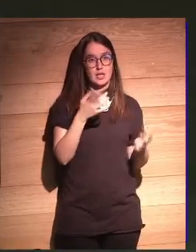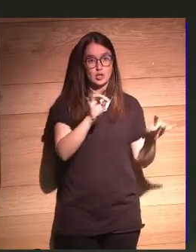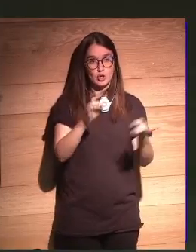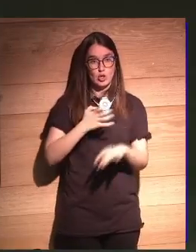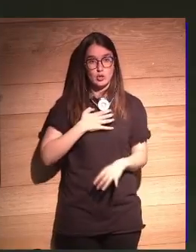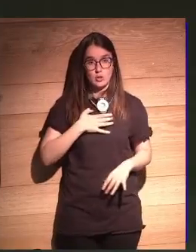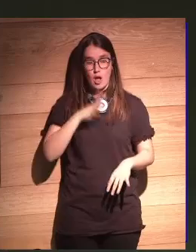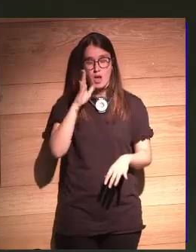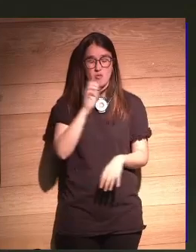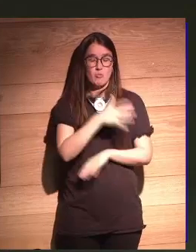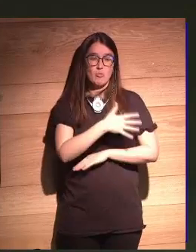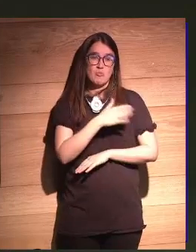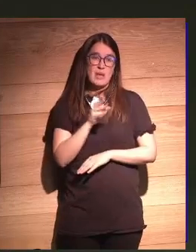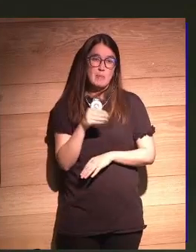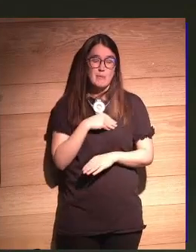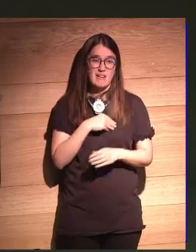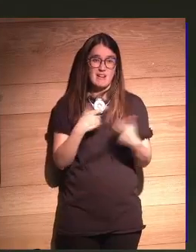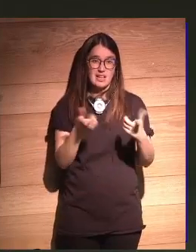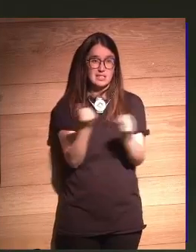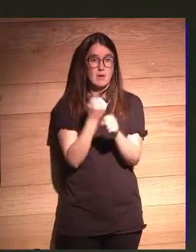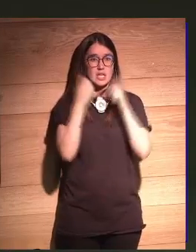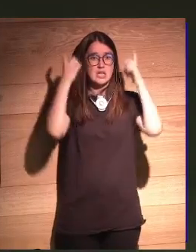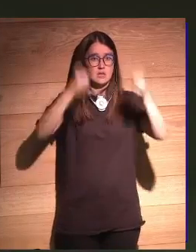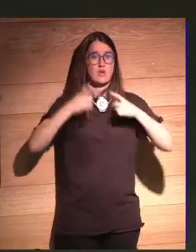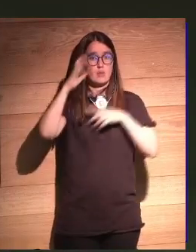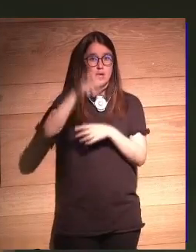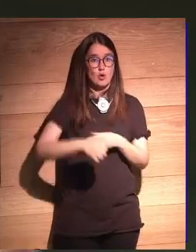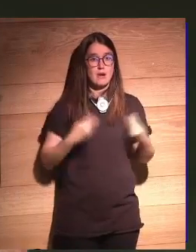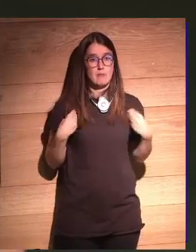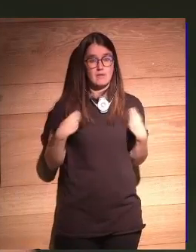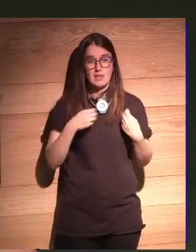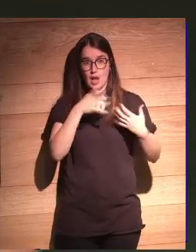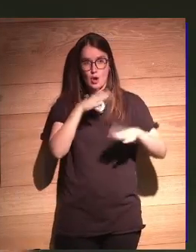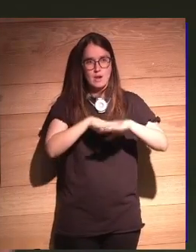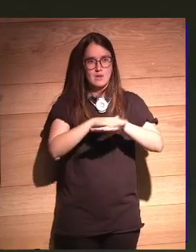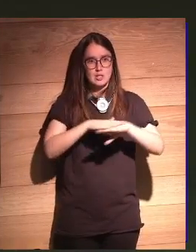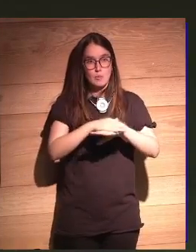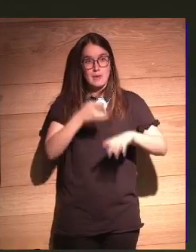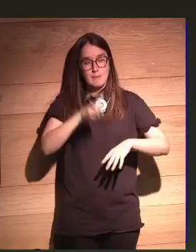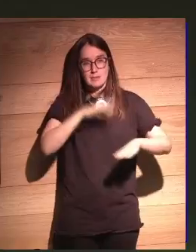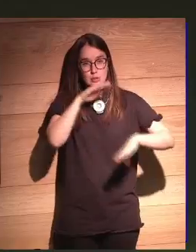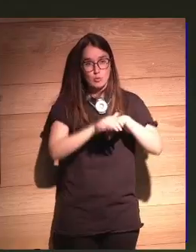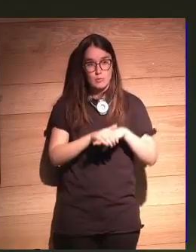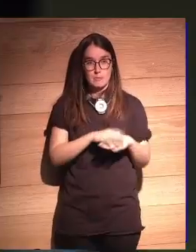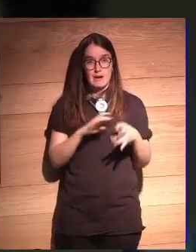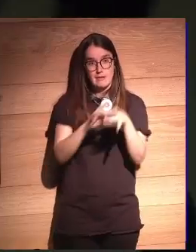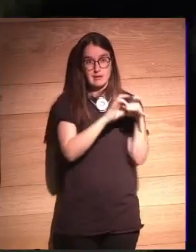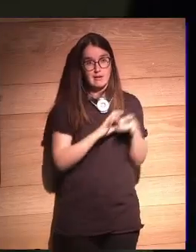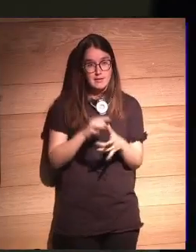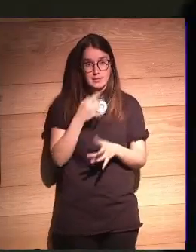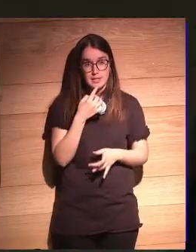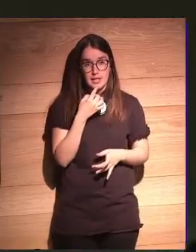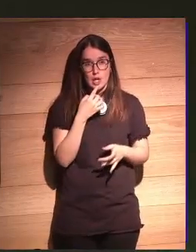sector use to say that it cannot be taught because poor working class, that they work hard to get those houses to get to the end of the month. According to